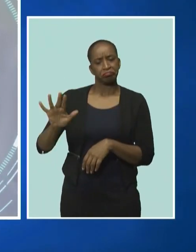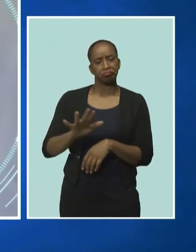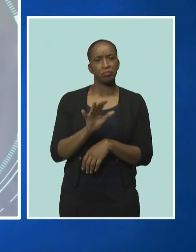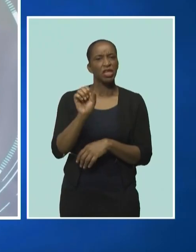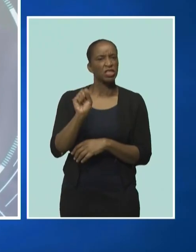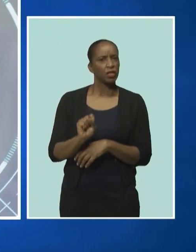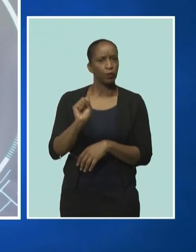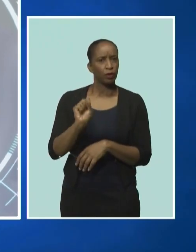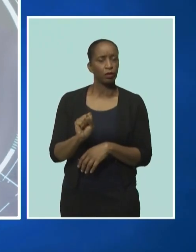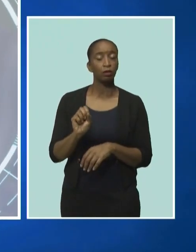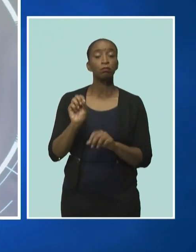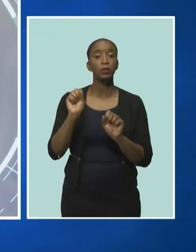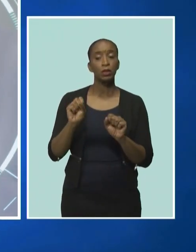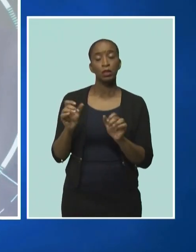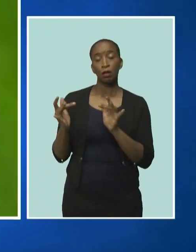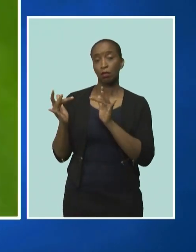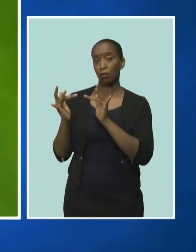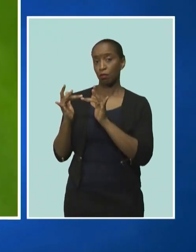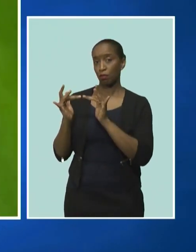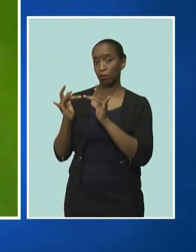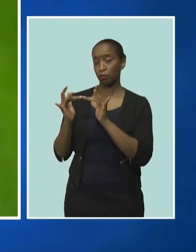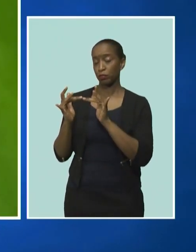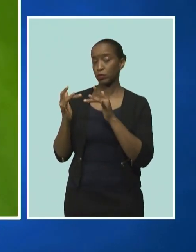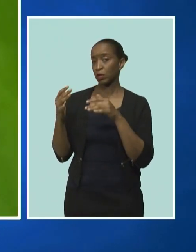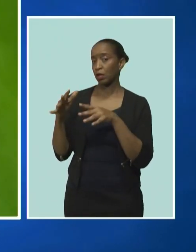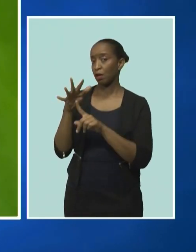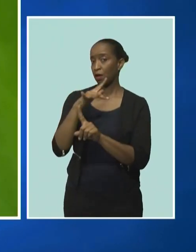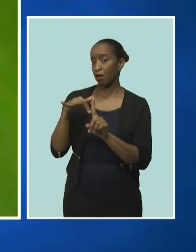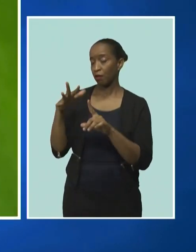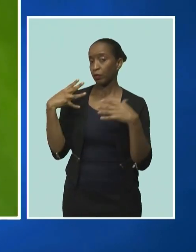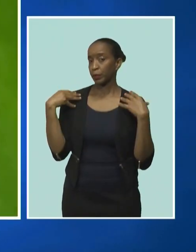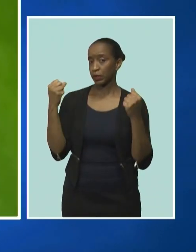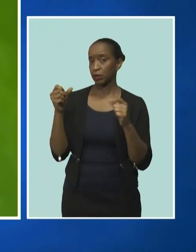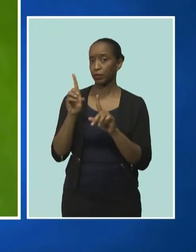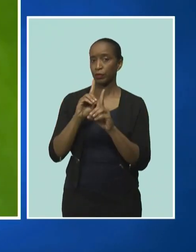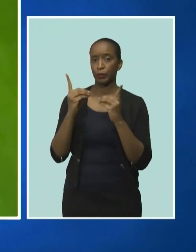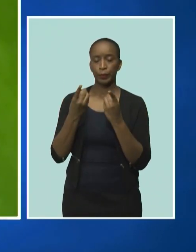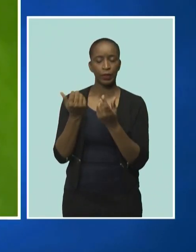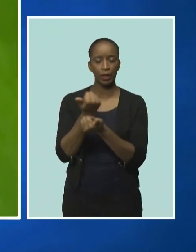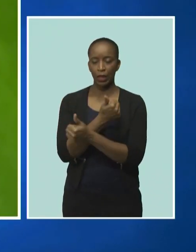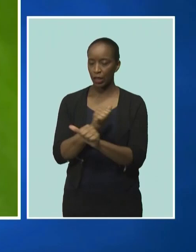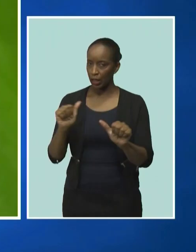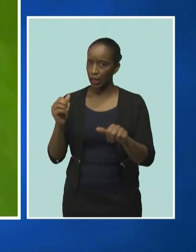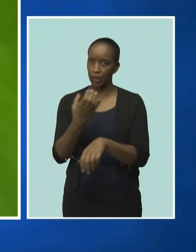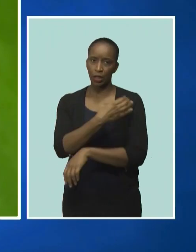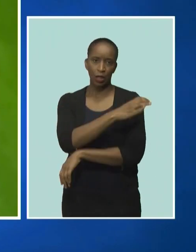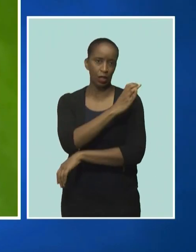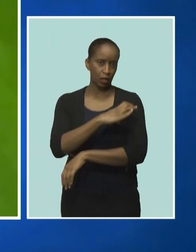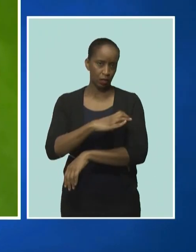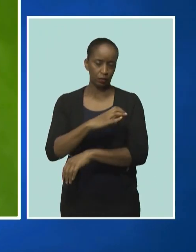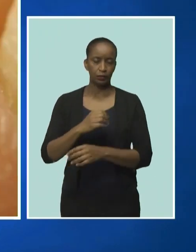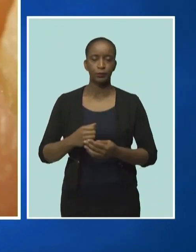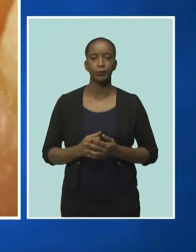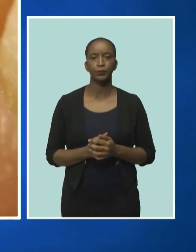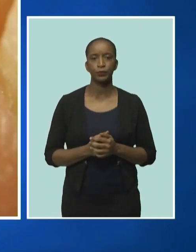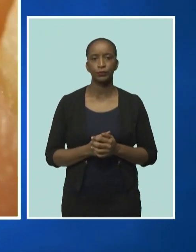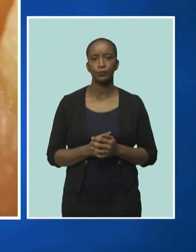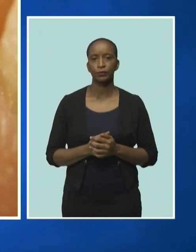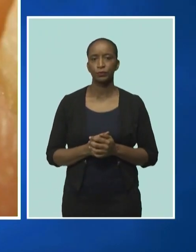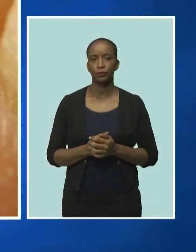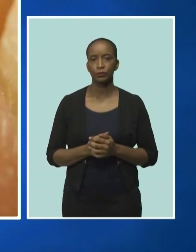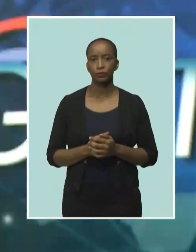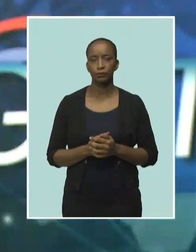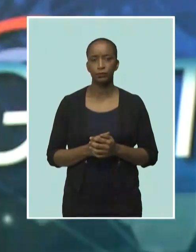can make reports by contacting the Environmental Health Department at the nearest polyclinic. Sharika Griffith,